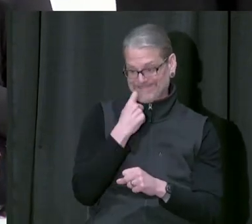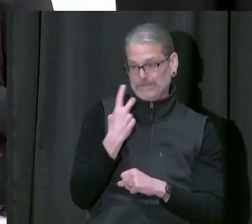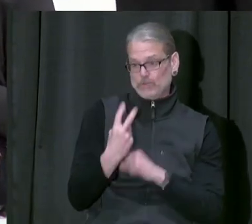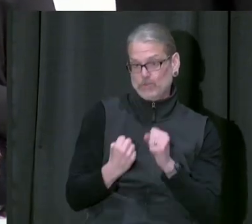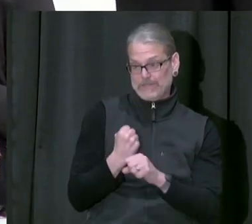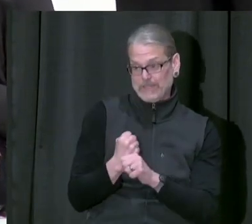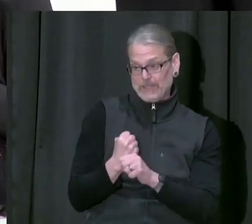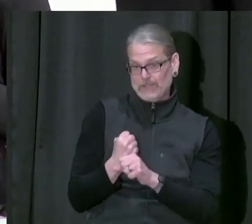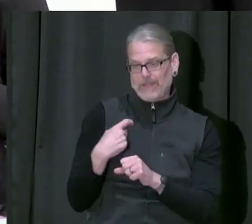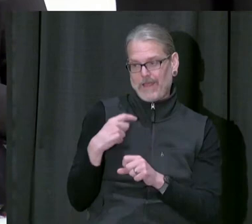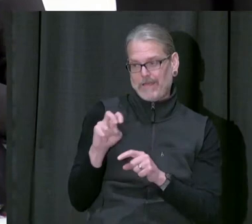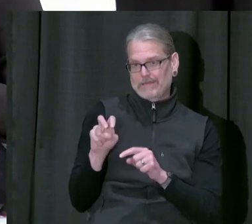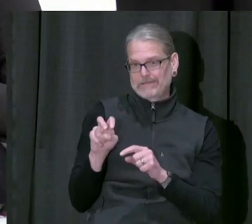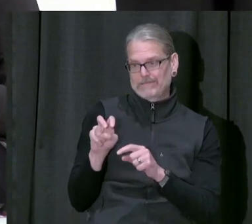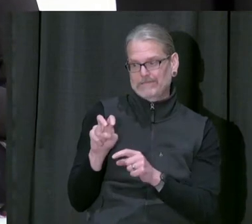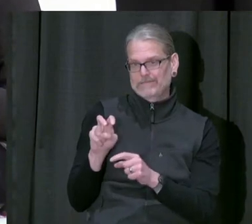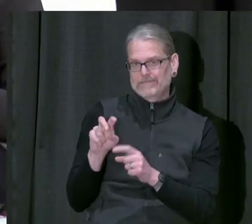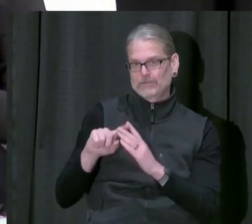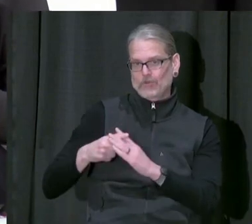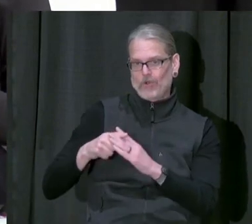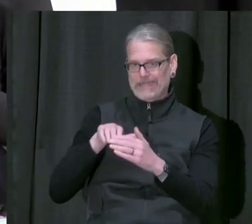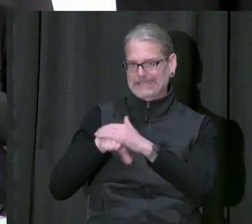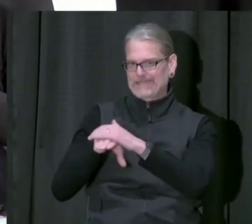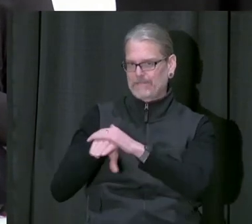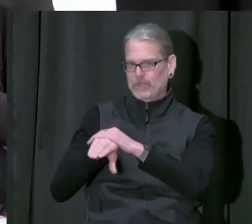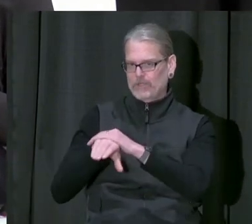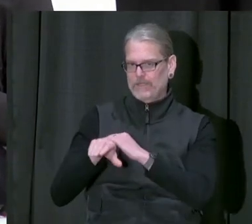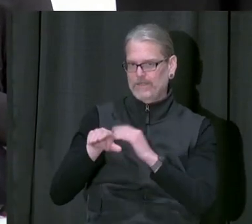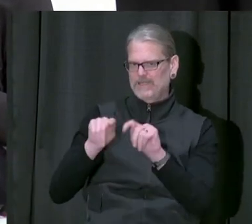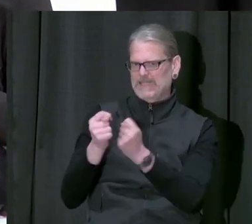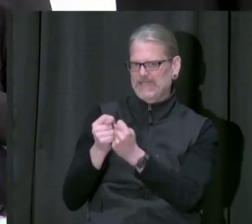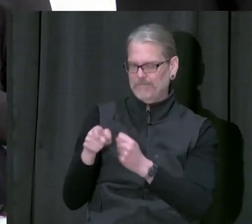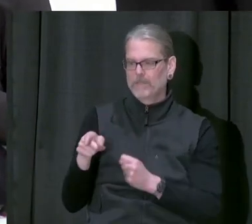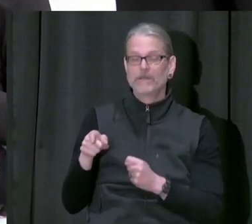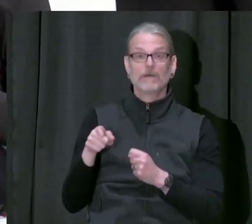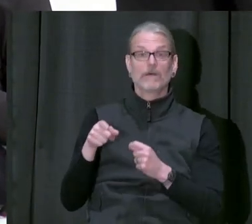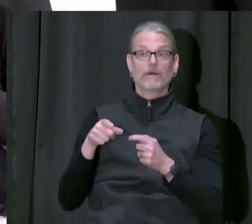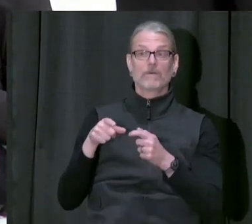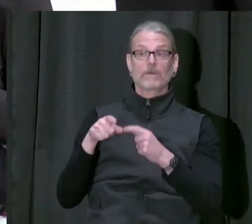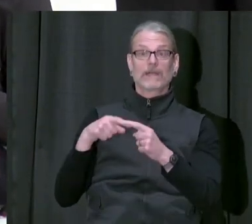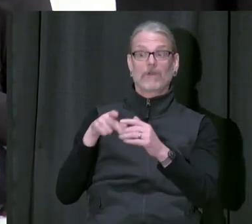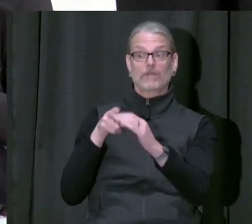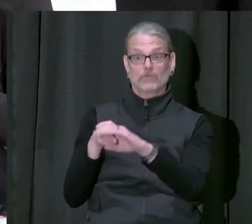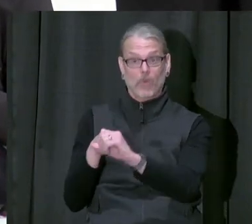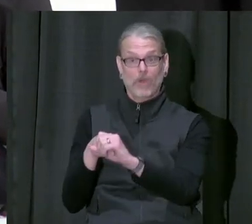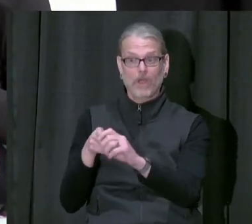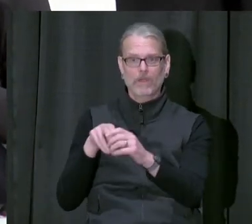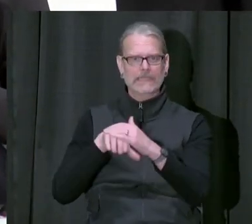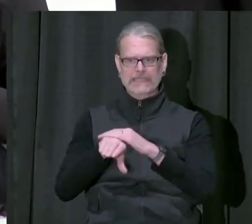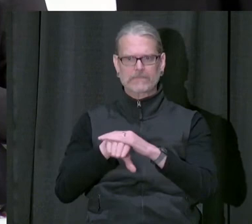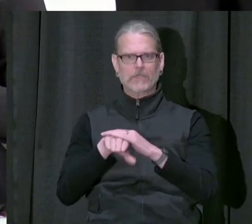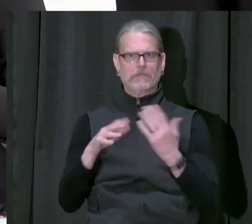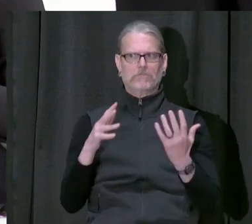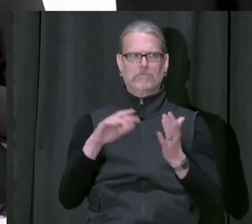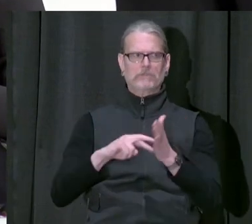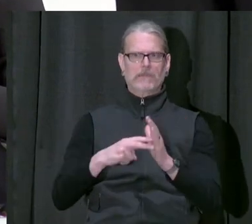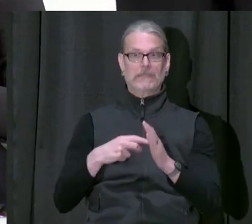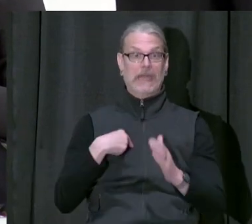accessibility. And when I first joined the team, I really didn't know what accessibility was. I literally Googled